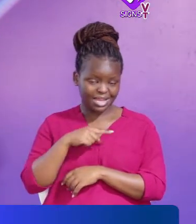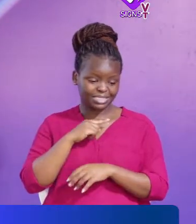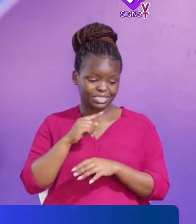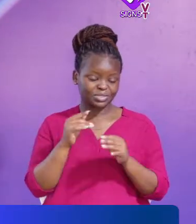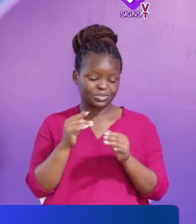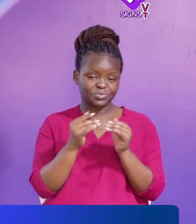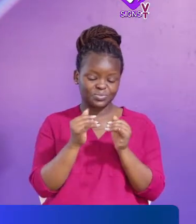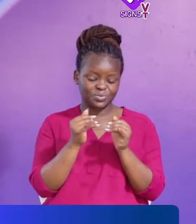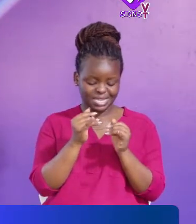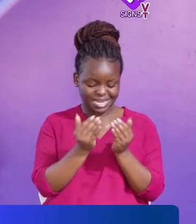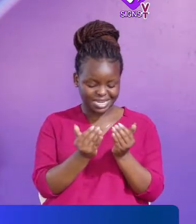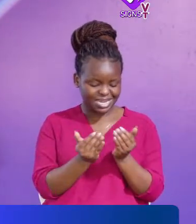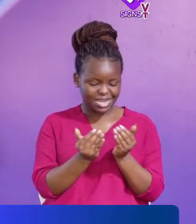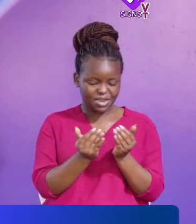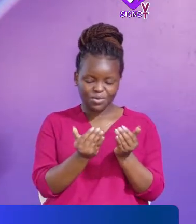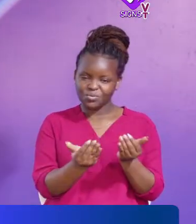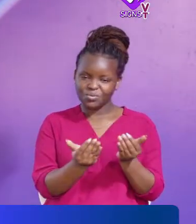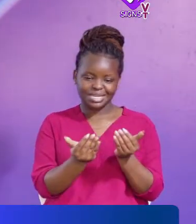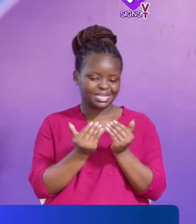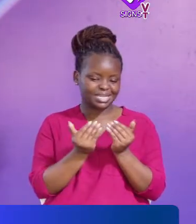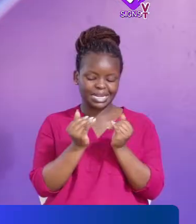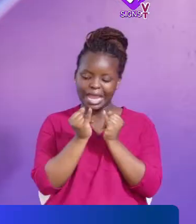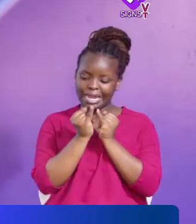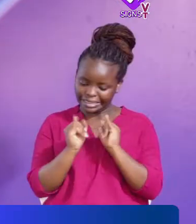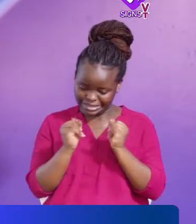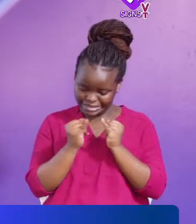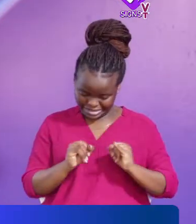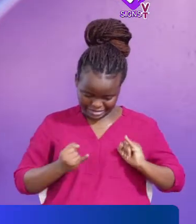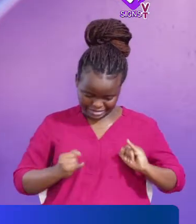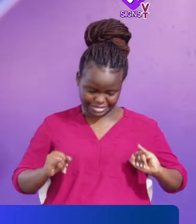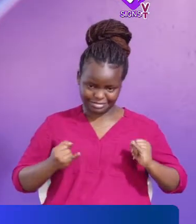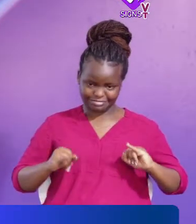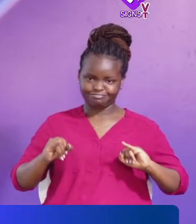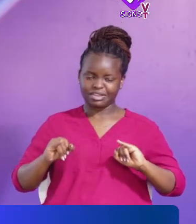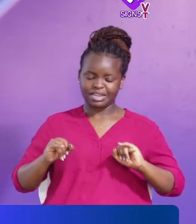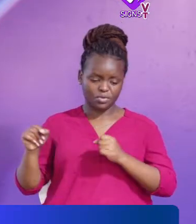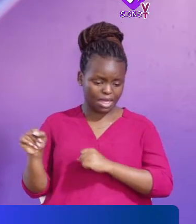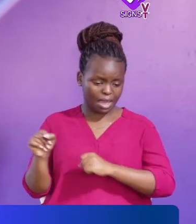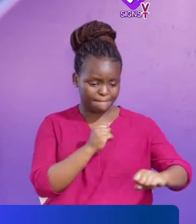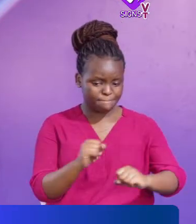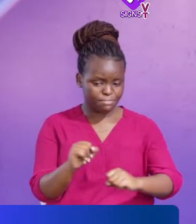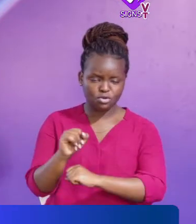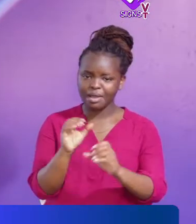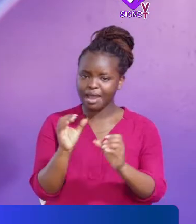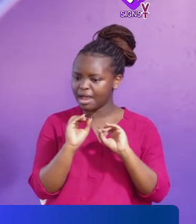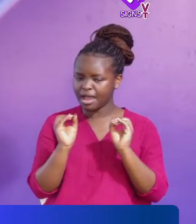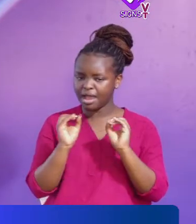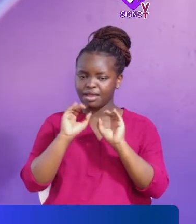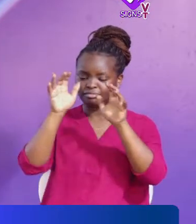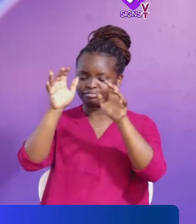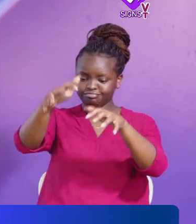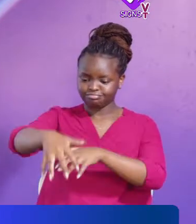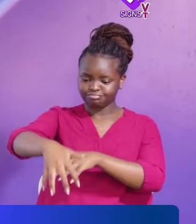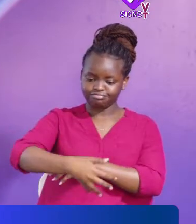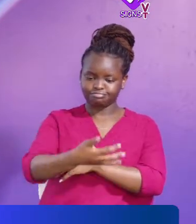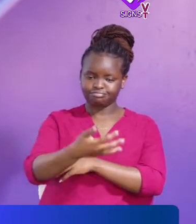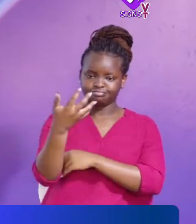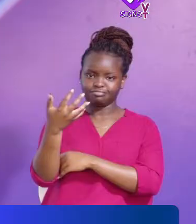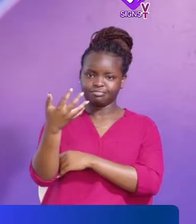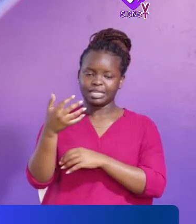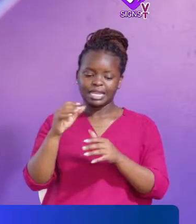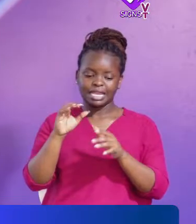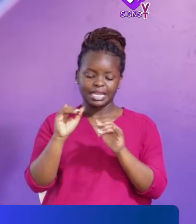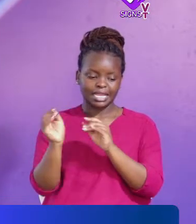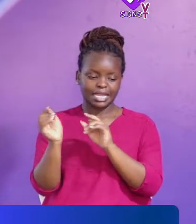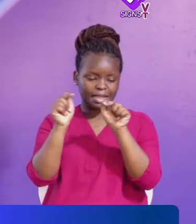a serious one. We don't even need a cleanup with a broom. We need a bulldozer to come to Kenya and just bring